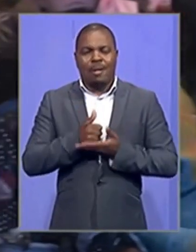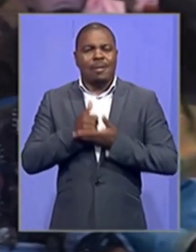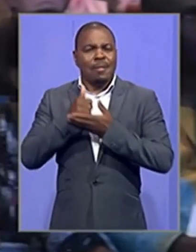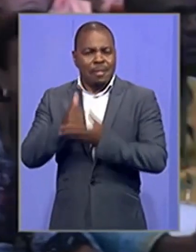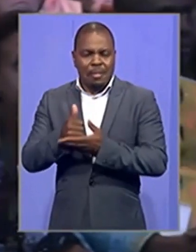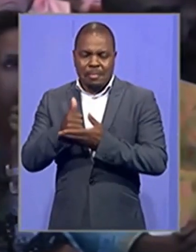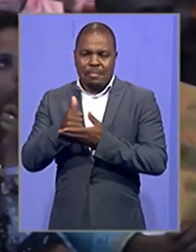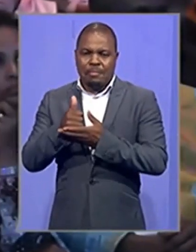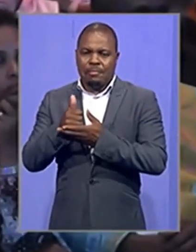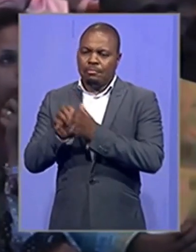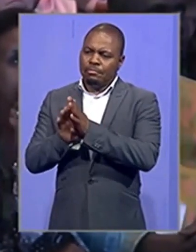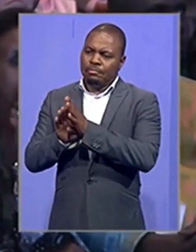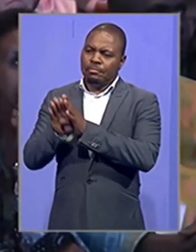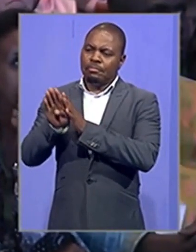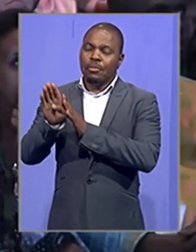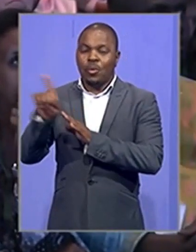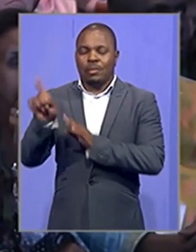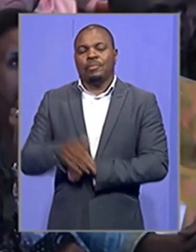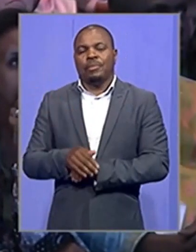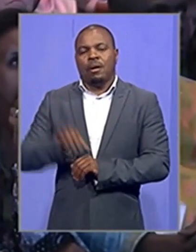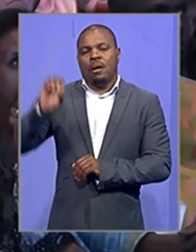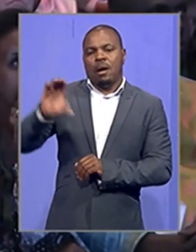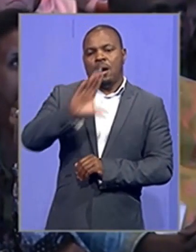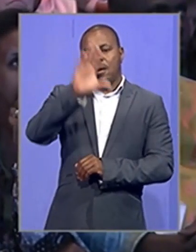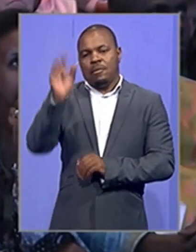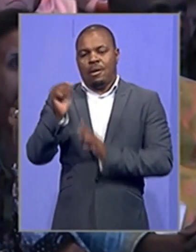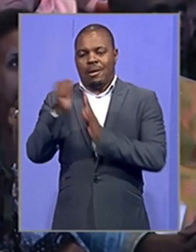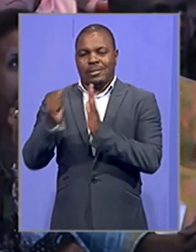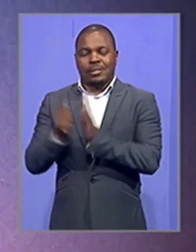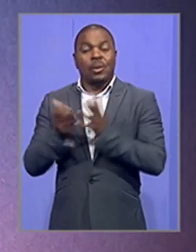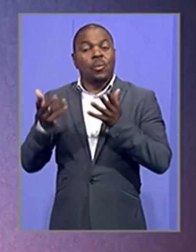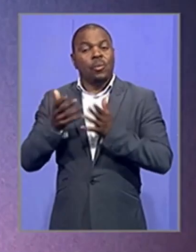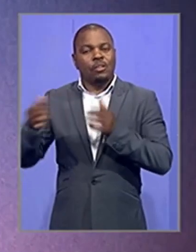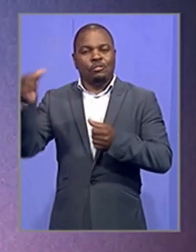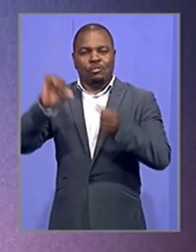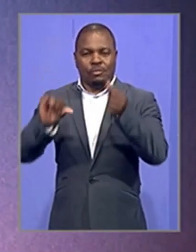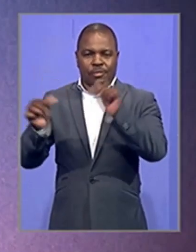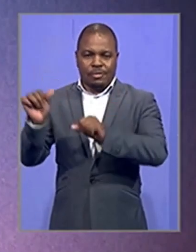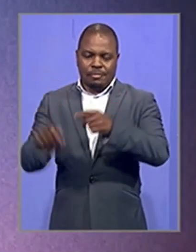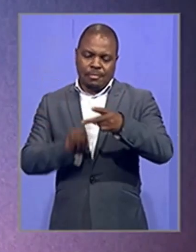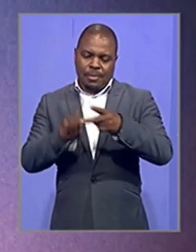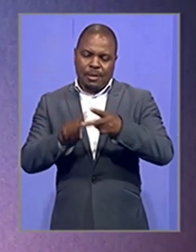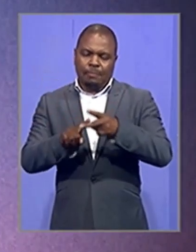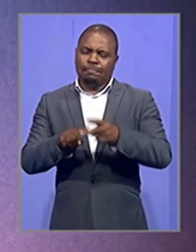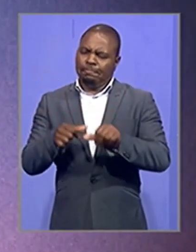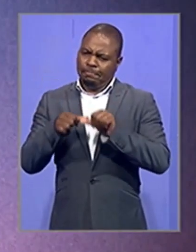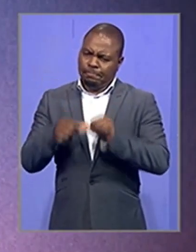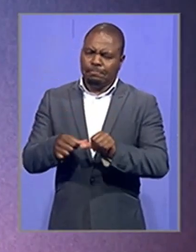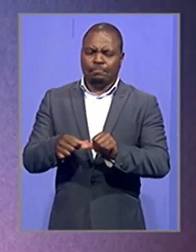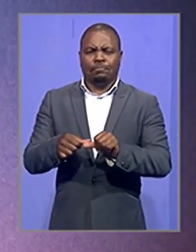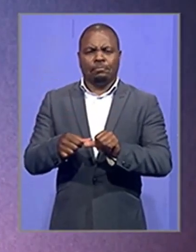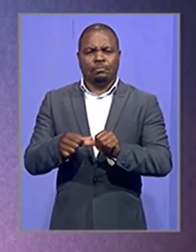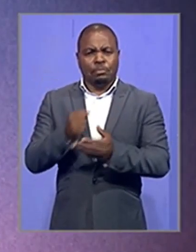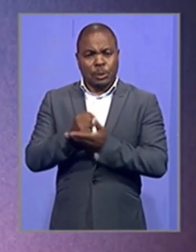advancing the African agenda for science, as well as affirming the